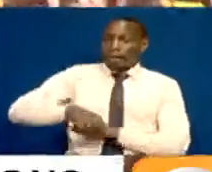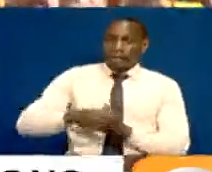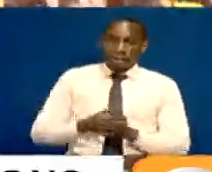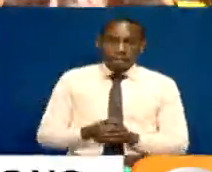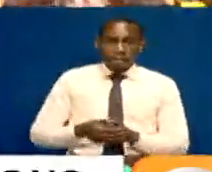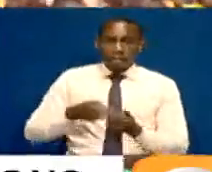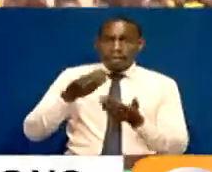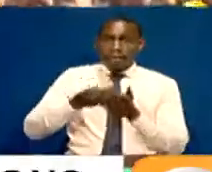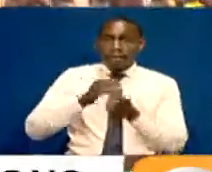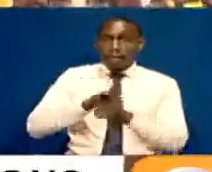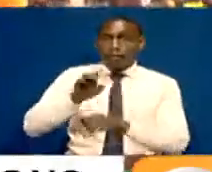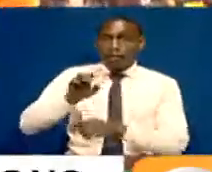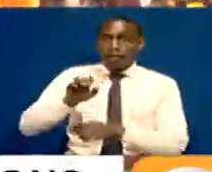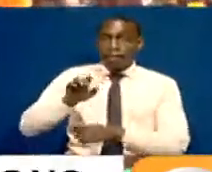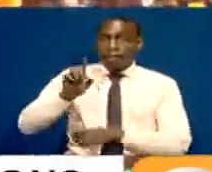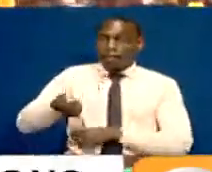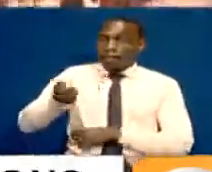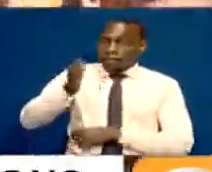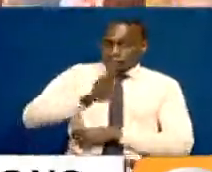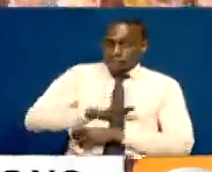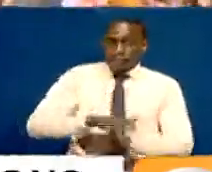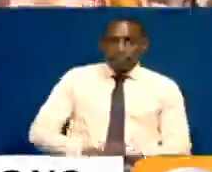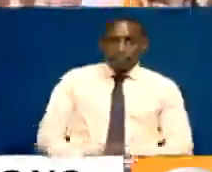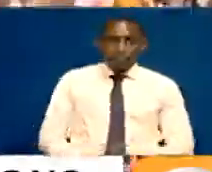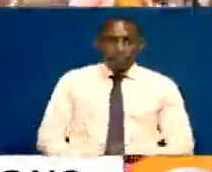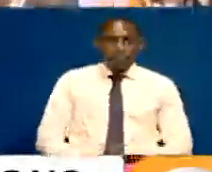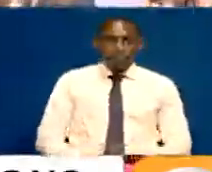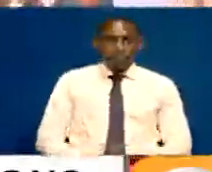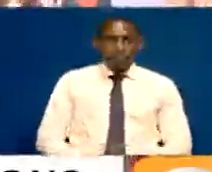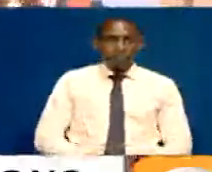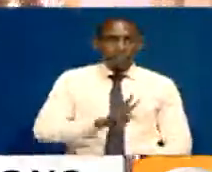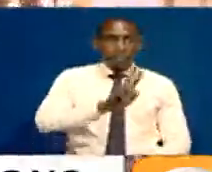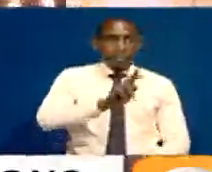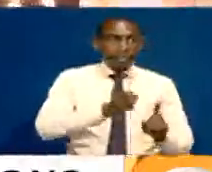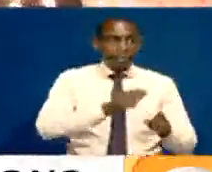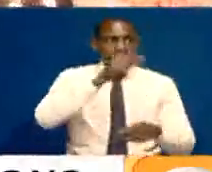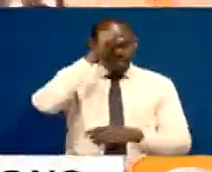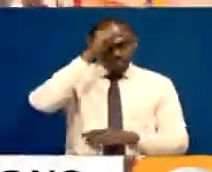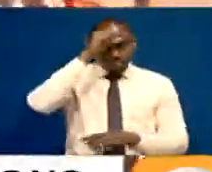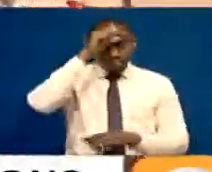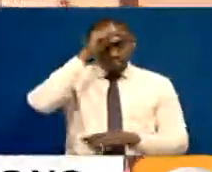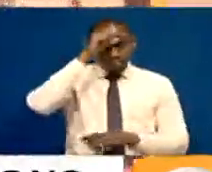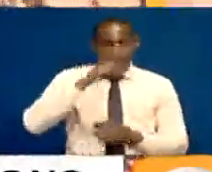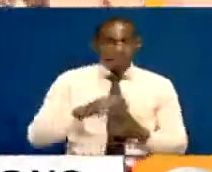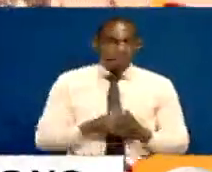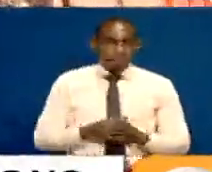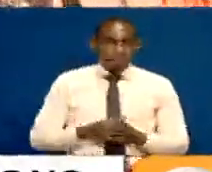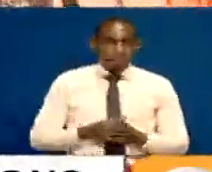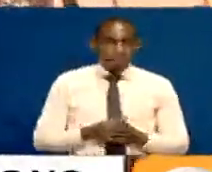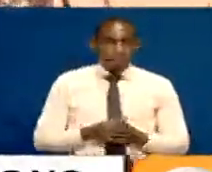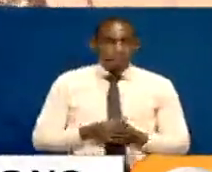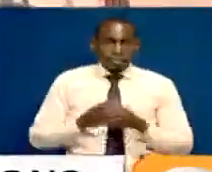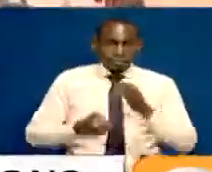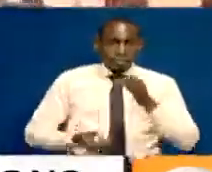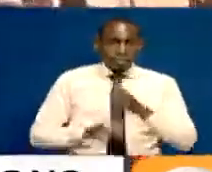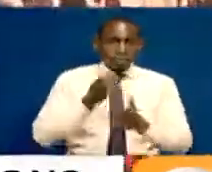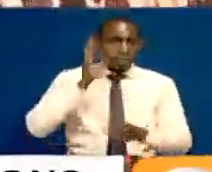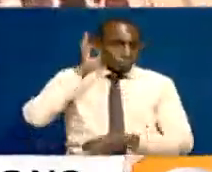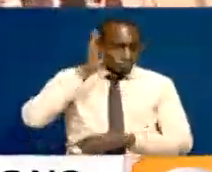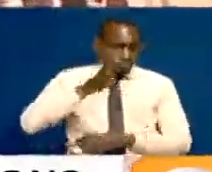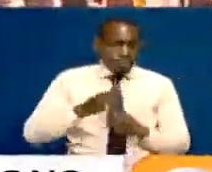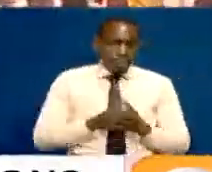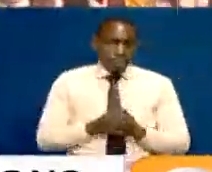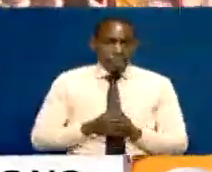Pesa ya corona lazima mutarudisha. The Kenya Kwanza government is going to establish